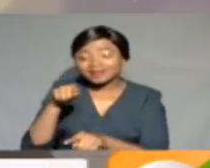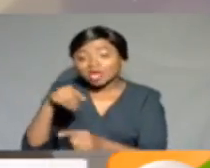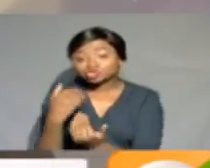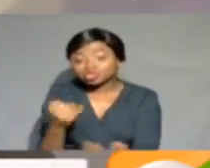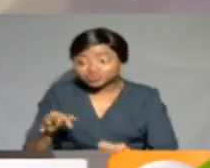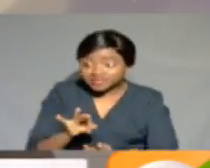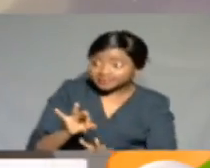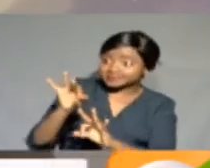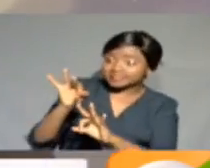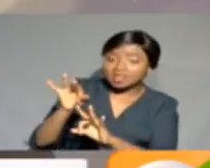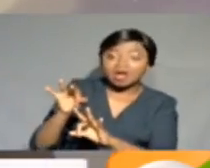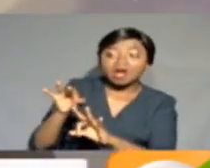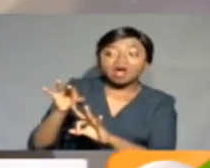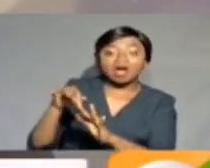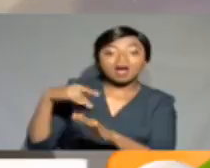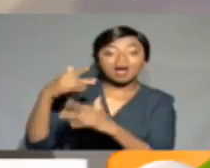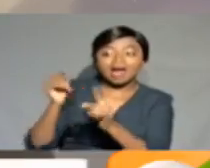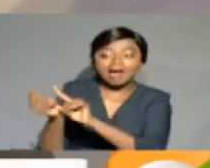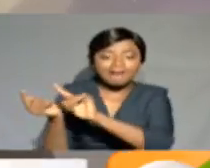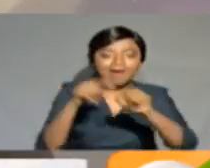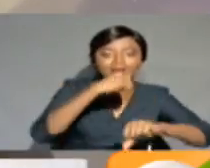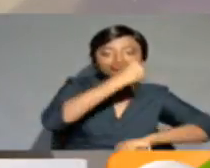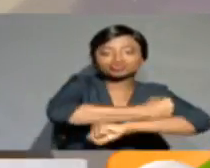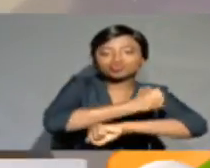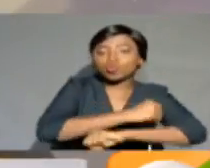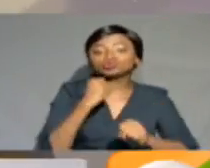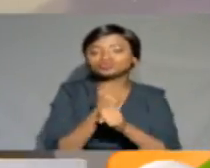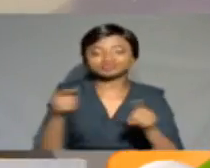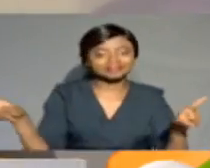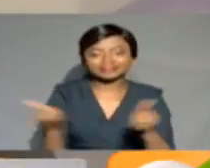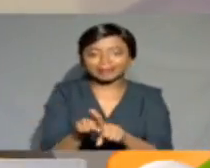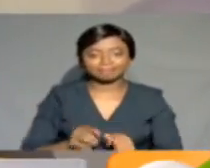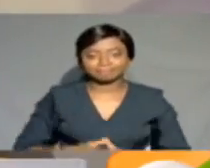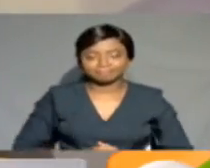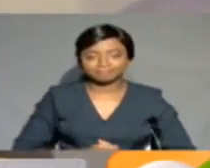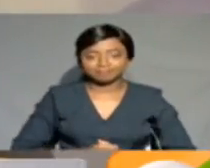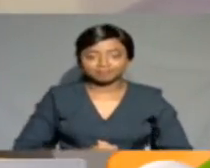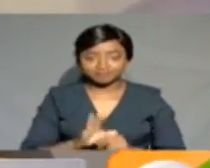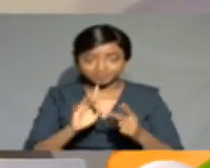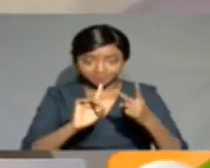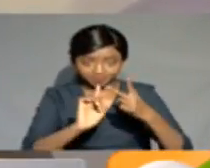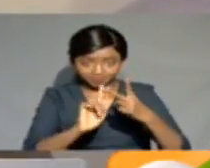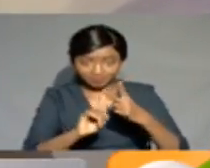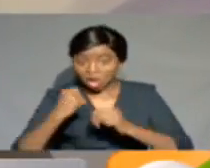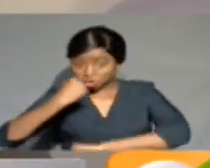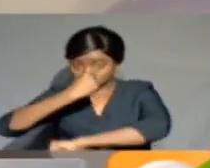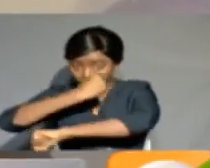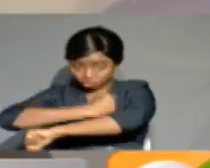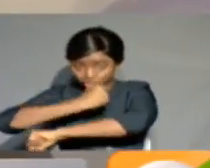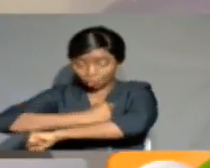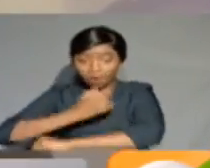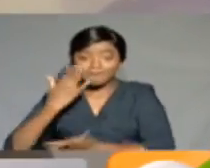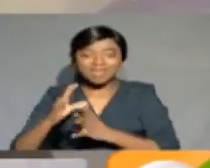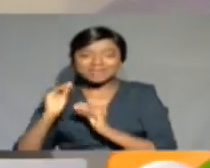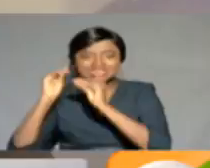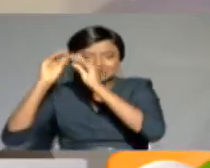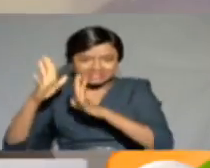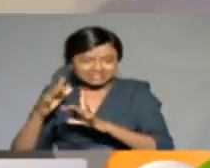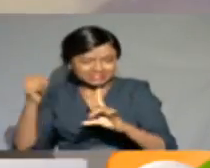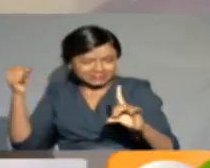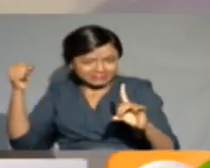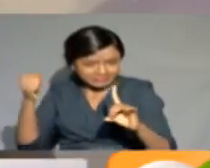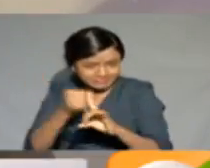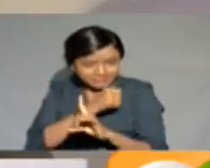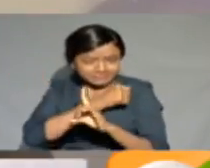it. In school also, when the teachers learn to bully children, it can also happen.